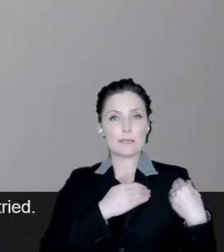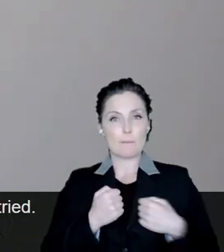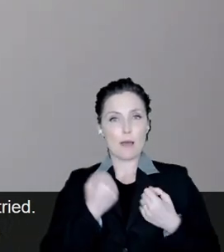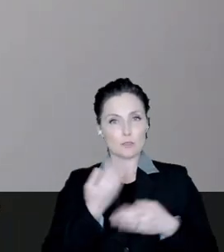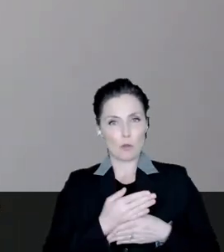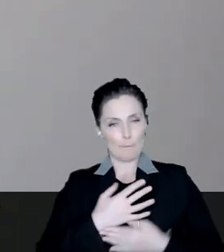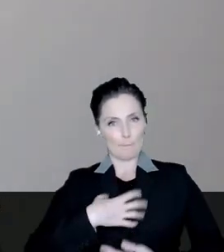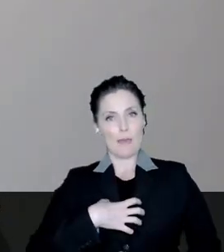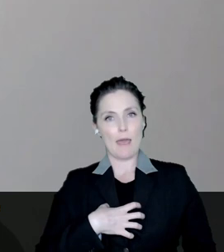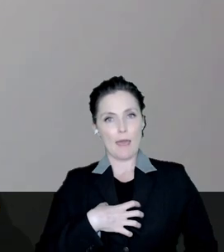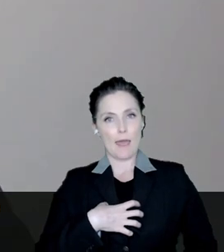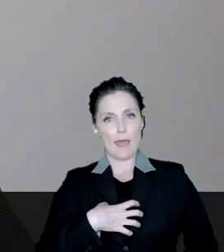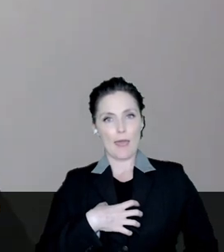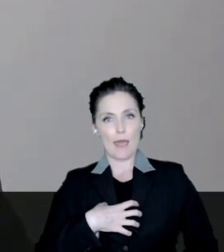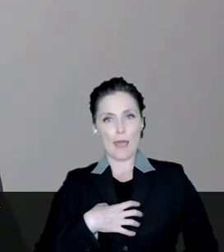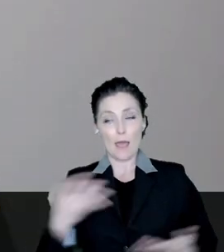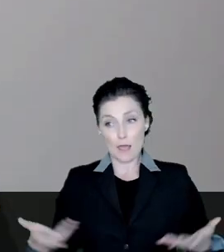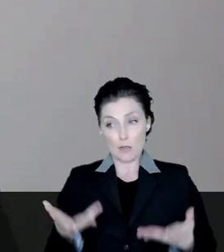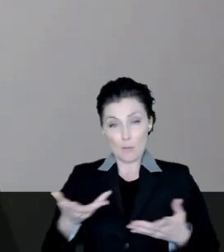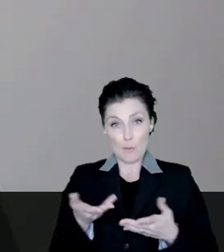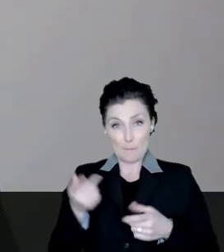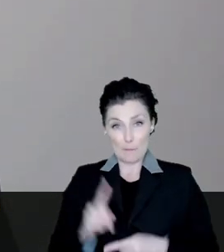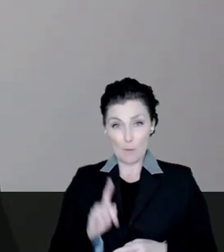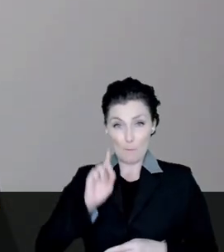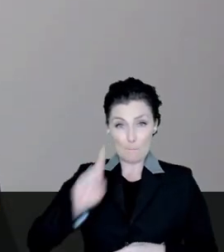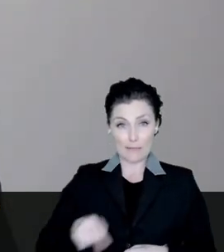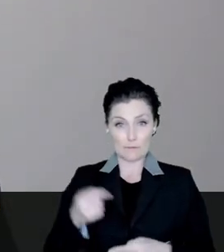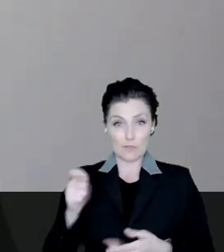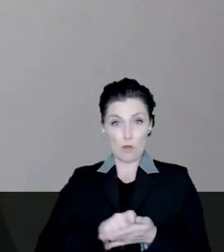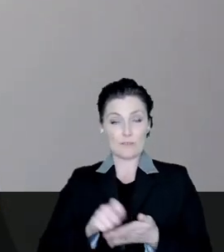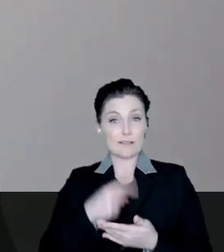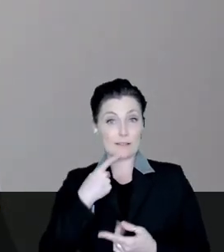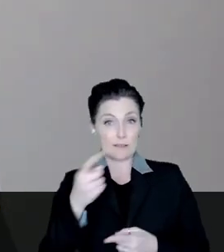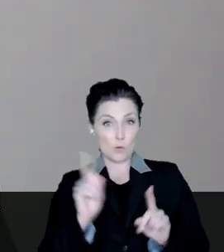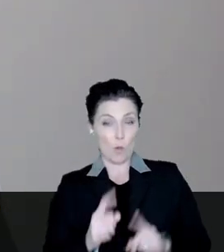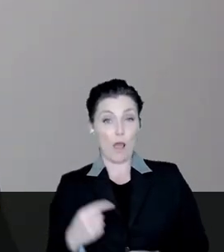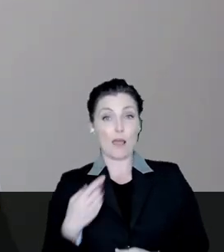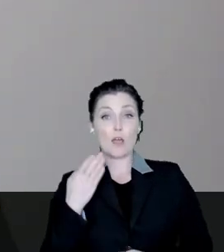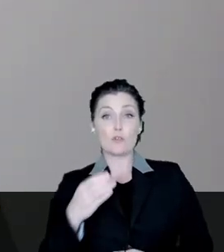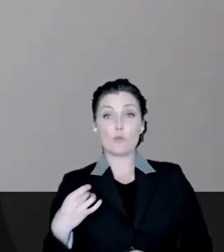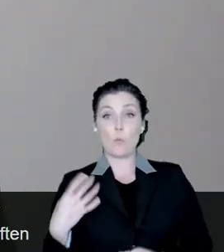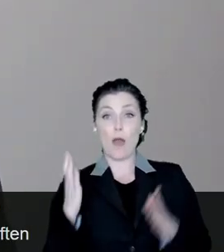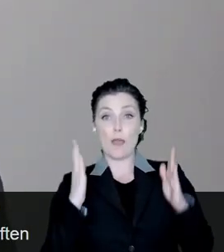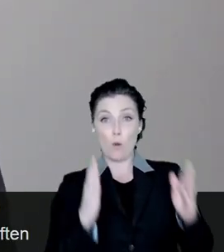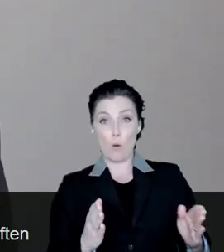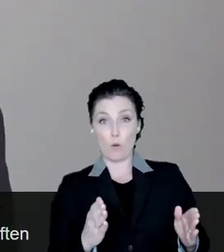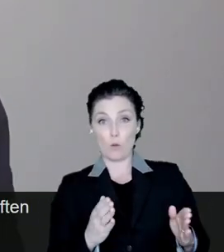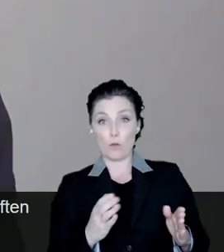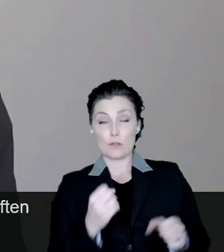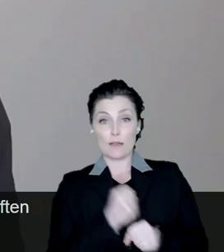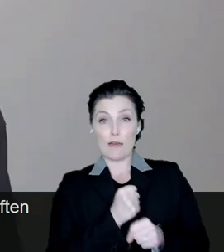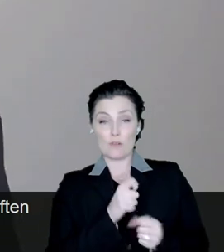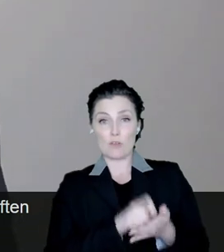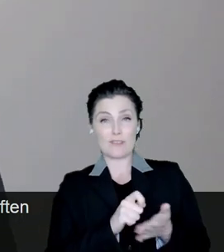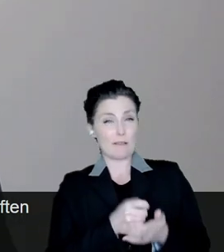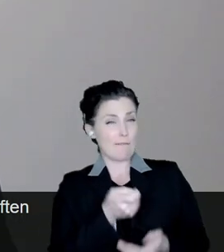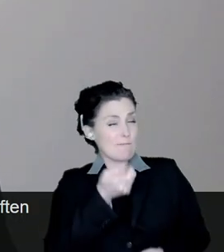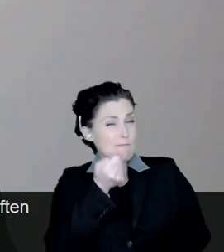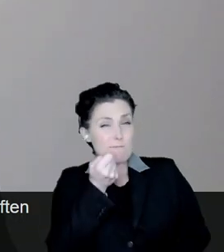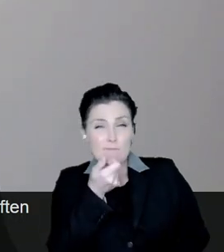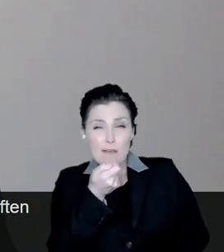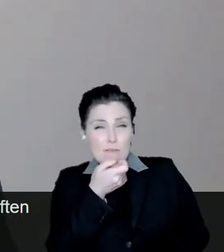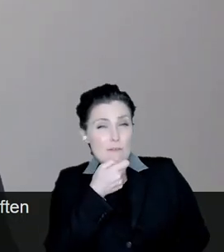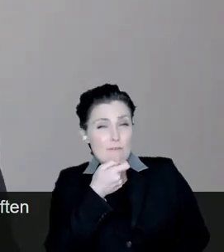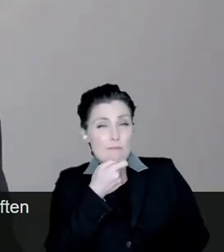to the office. I'll tell you this, I often go to Whitehall to meet government ministers. There are very few civil servants who've returned